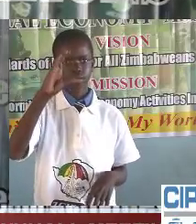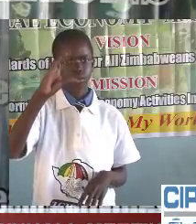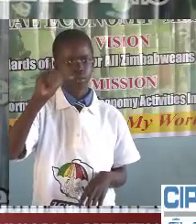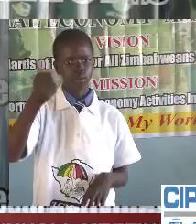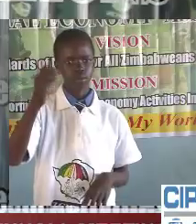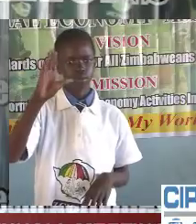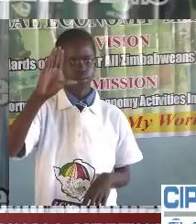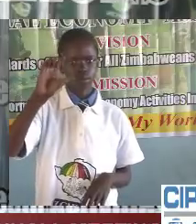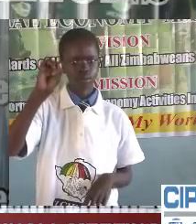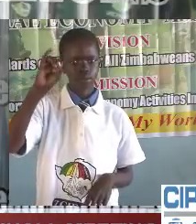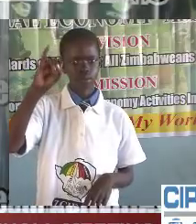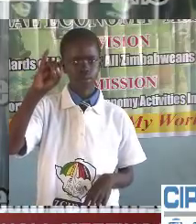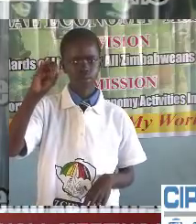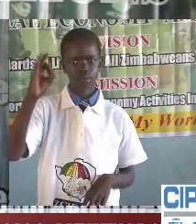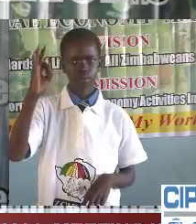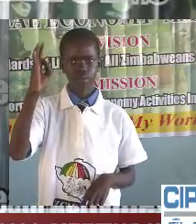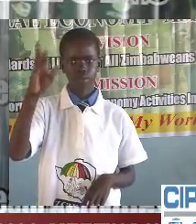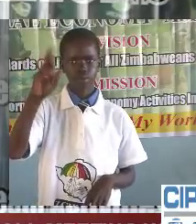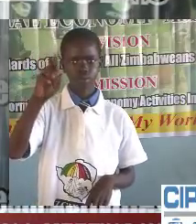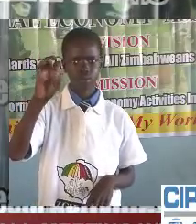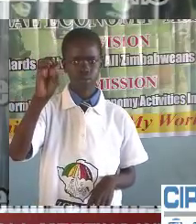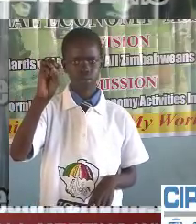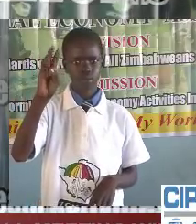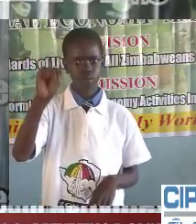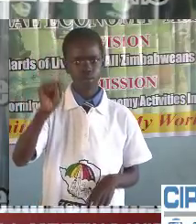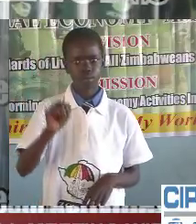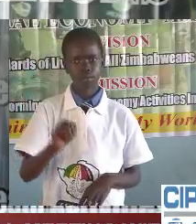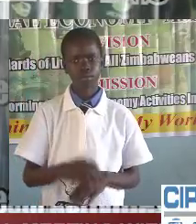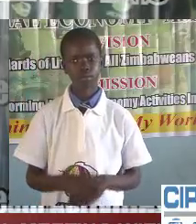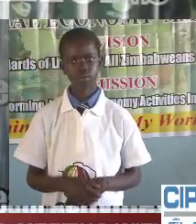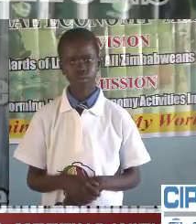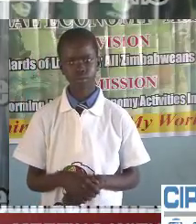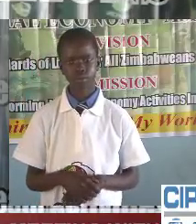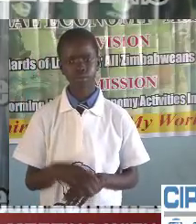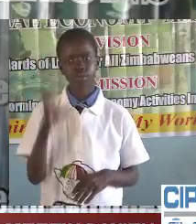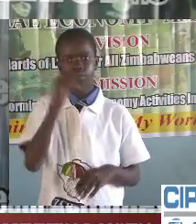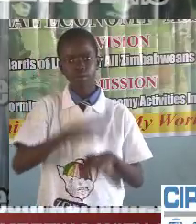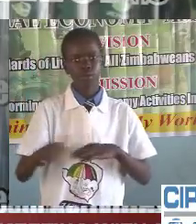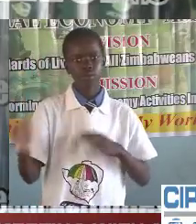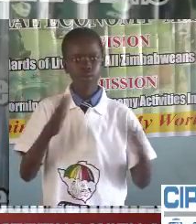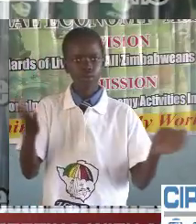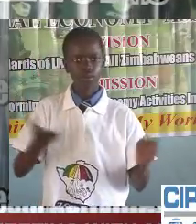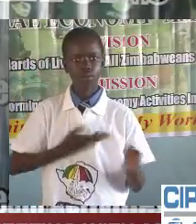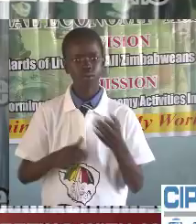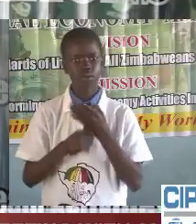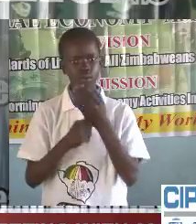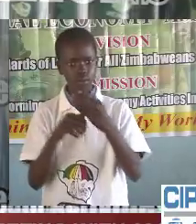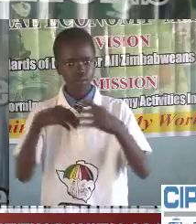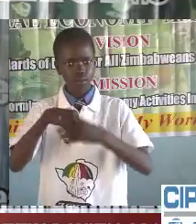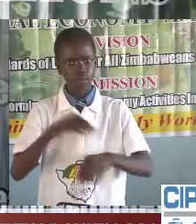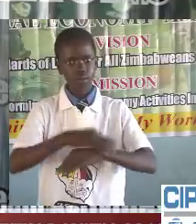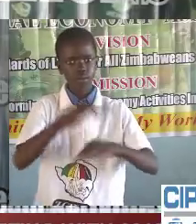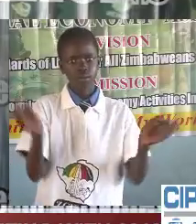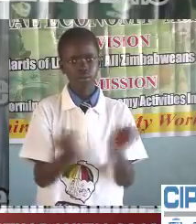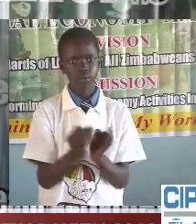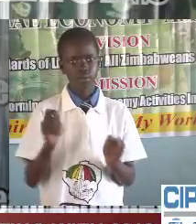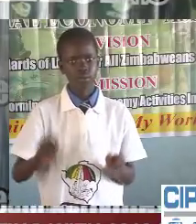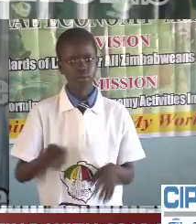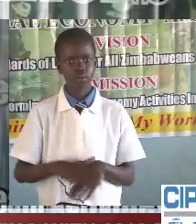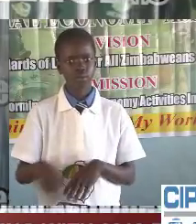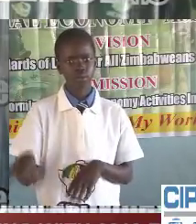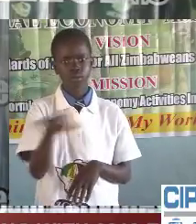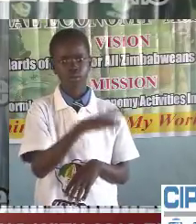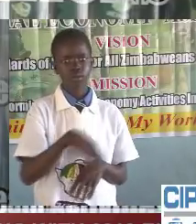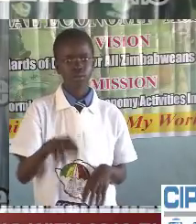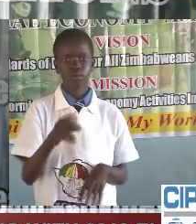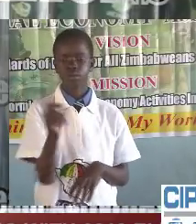called Hewoi FM. Ndiye achanga chimoderator program yedu yatinayo. She is based